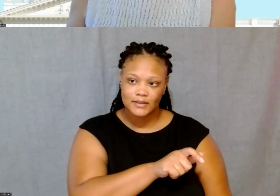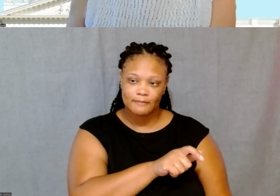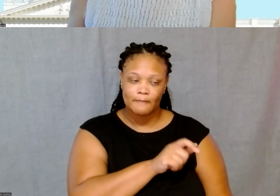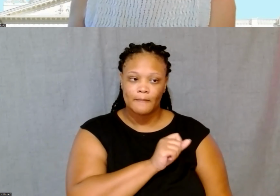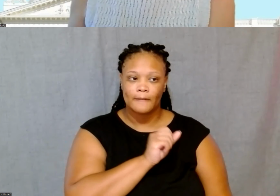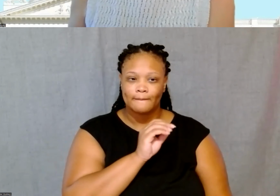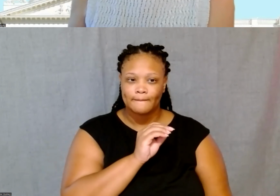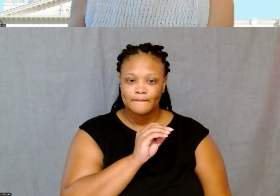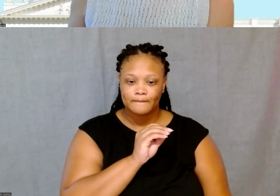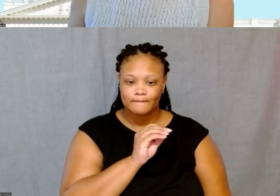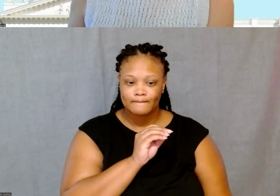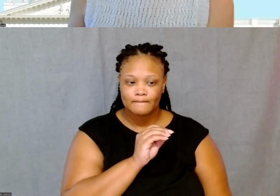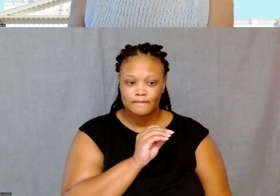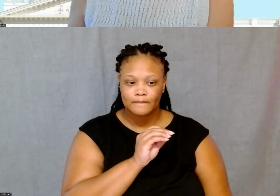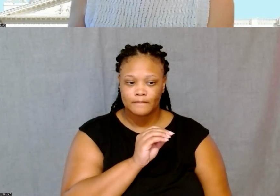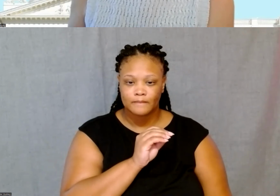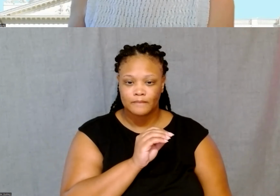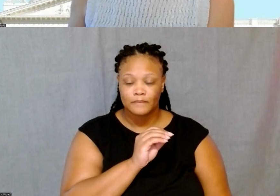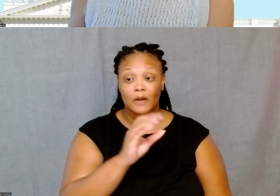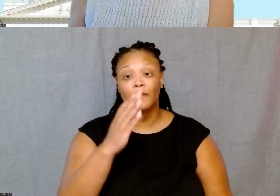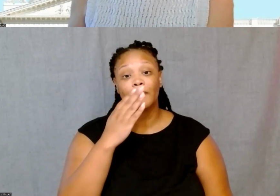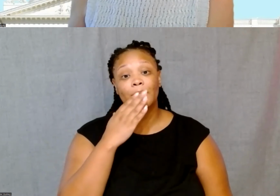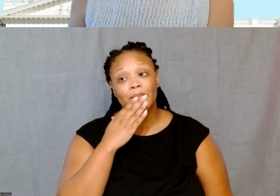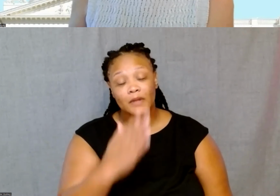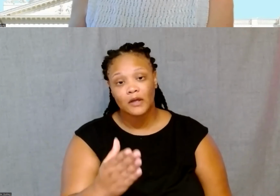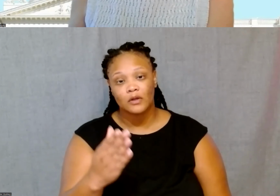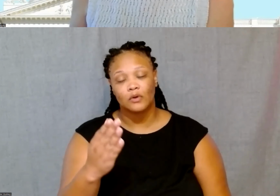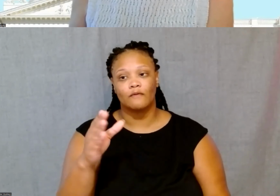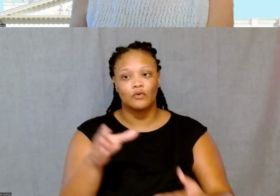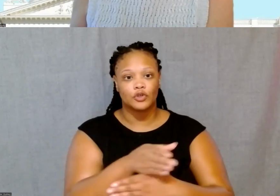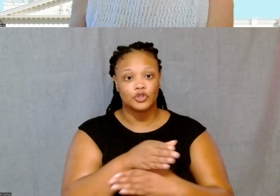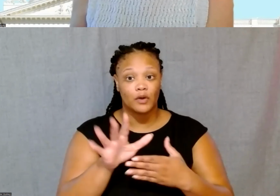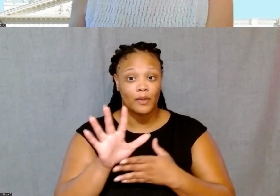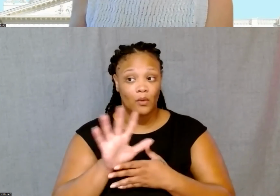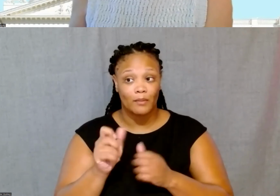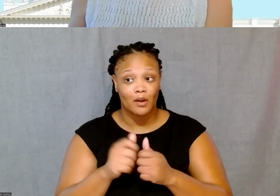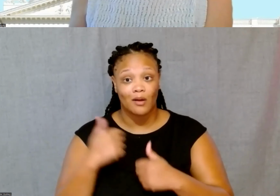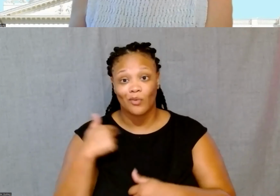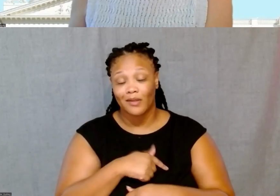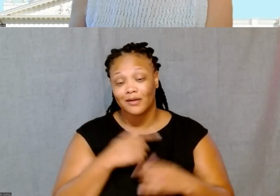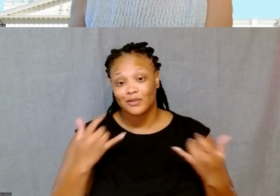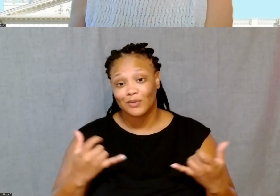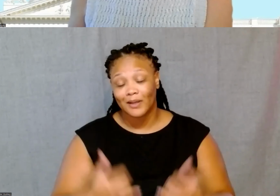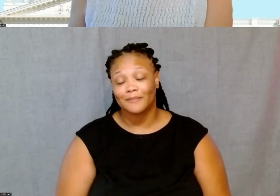So I can say thank you for sharing this wealth of knowledge with us today.